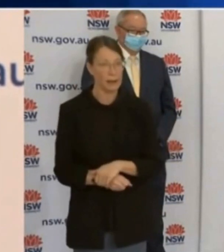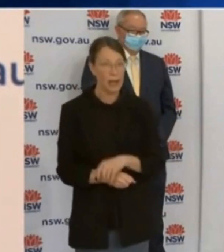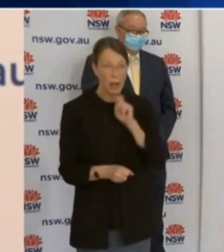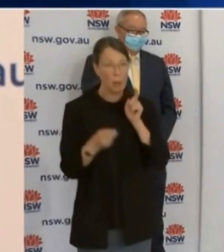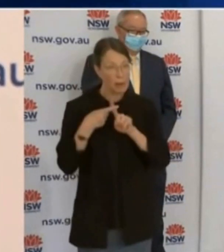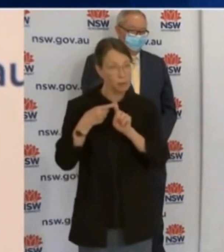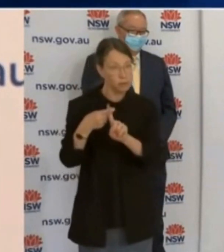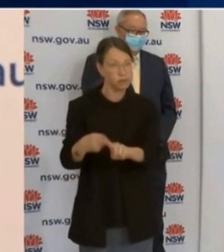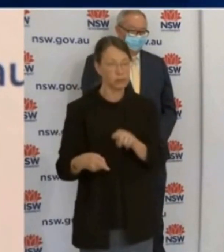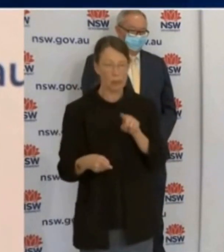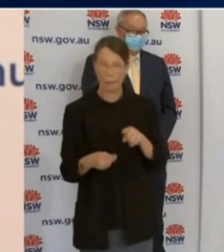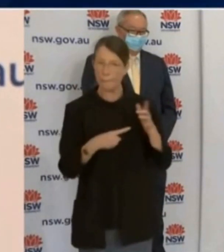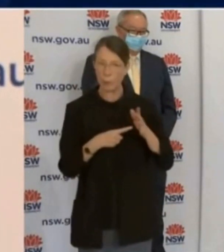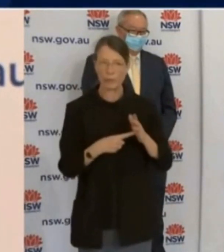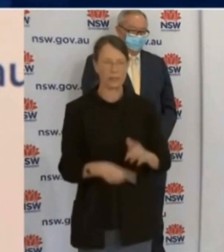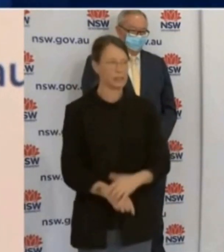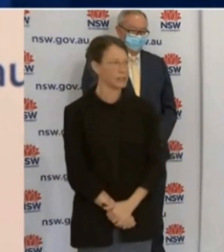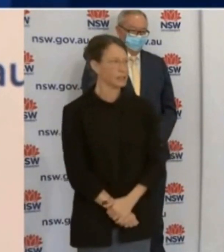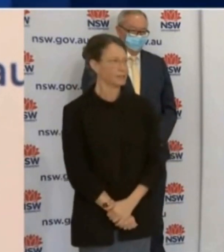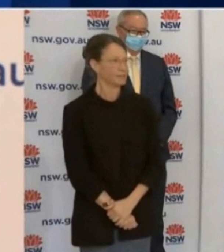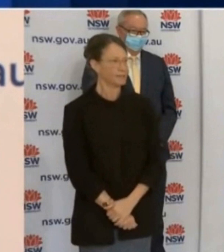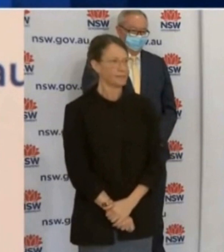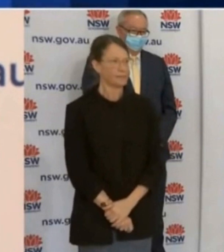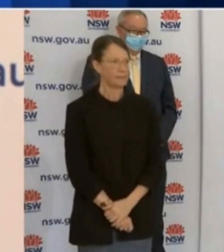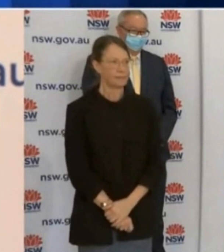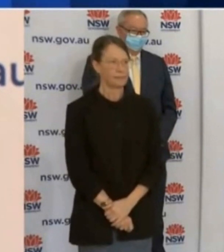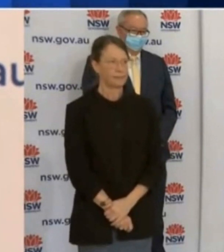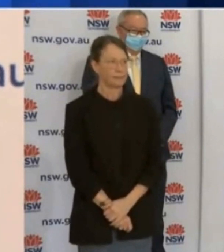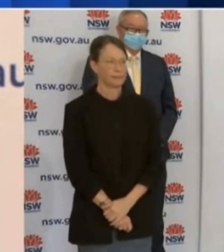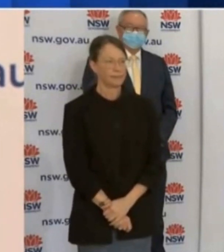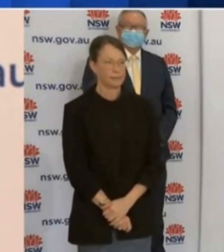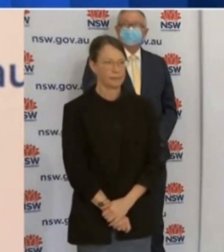those. I'm sorry?